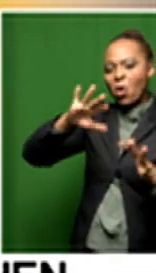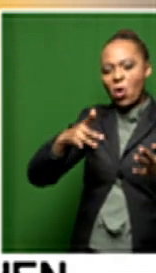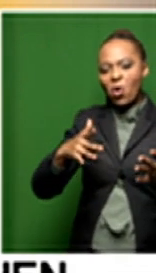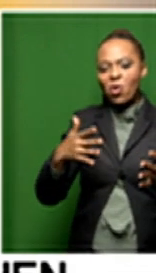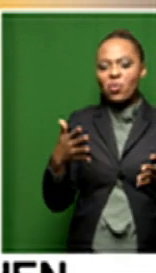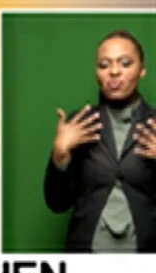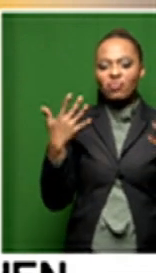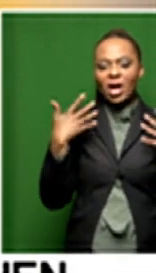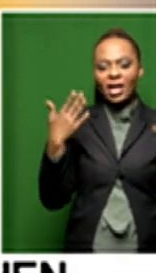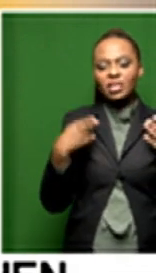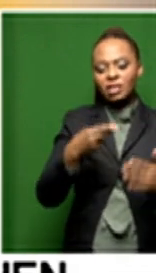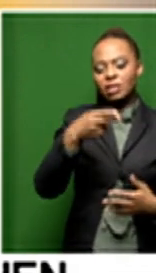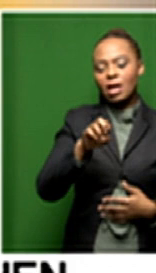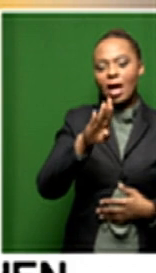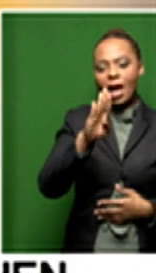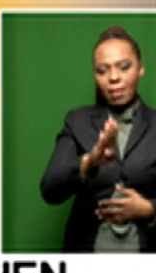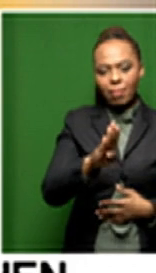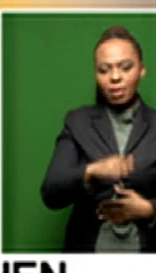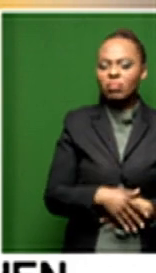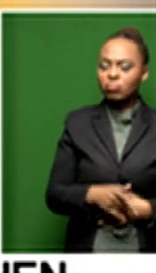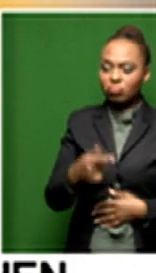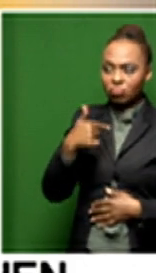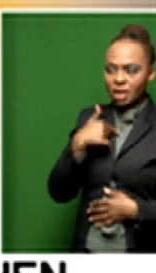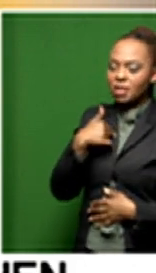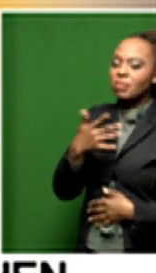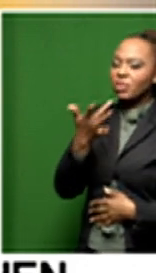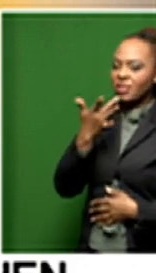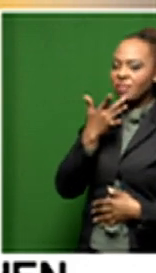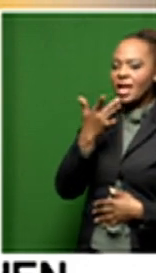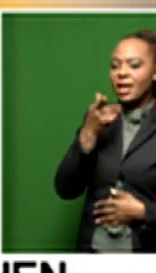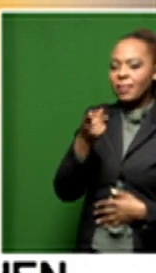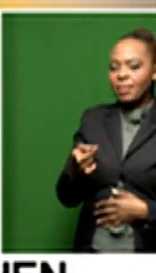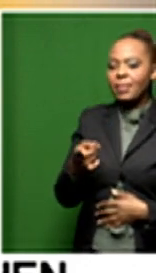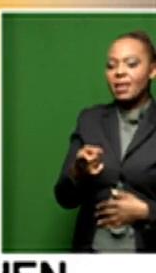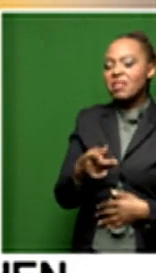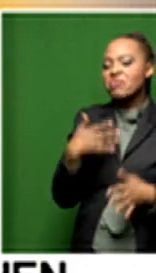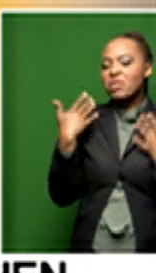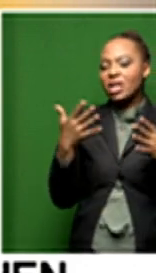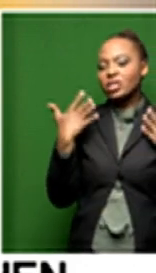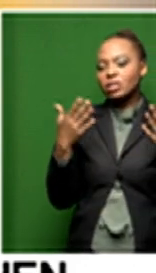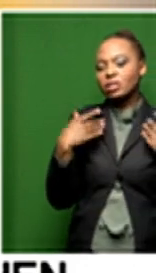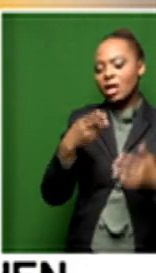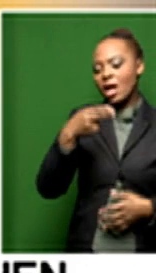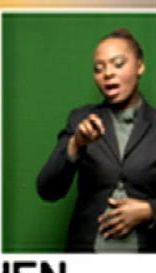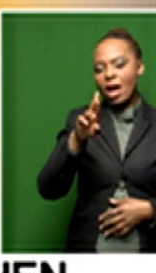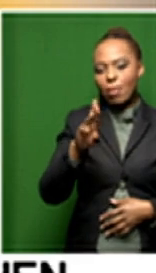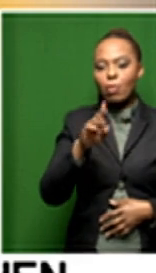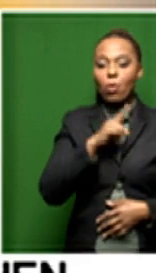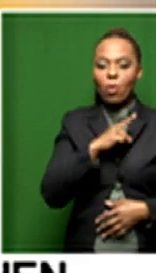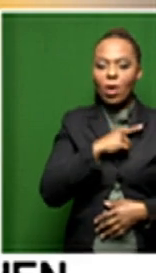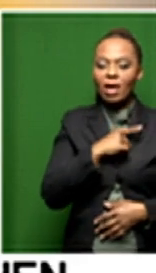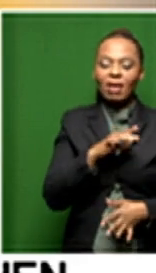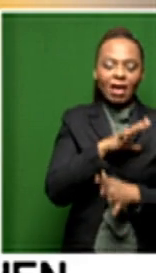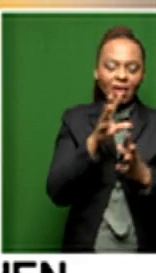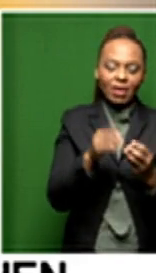Fresh herbs. But it also depends what you're making with it. But my go-to is fresh herbs every day, any day. They make everything taste amazing and